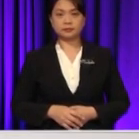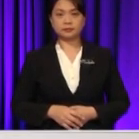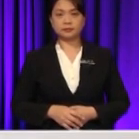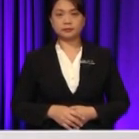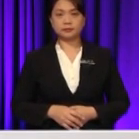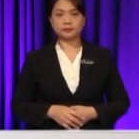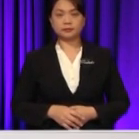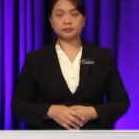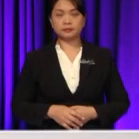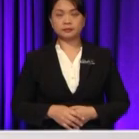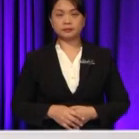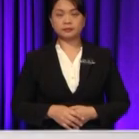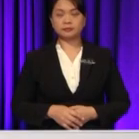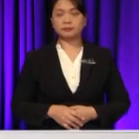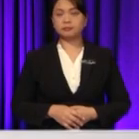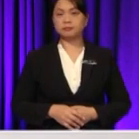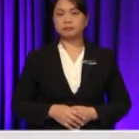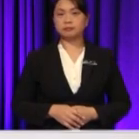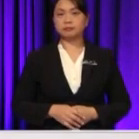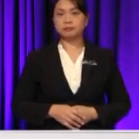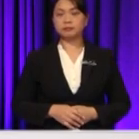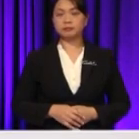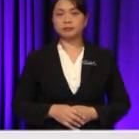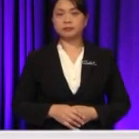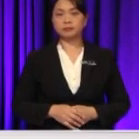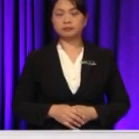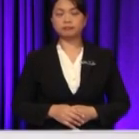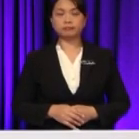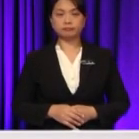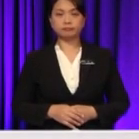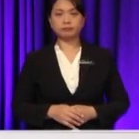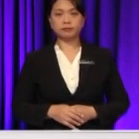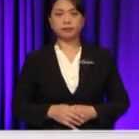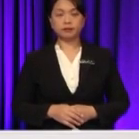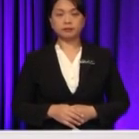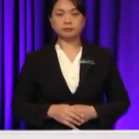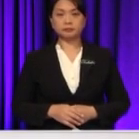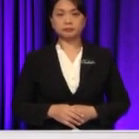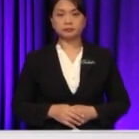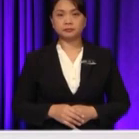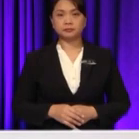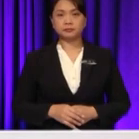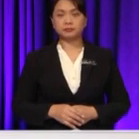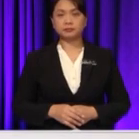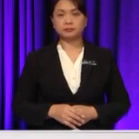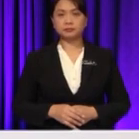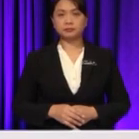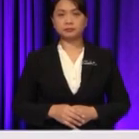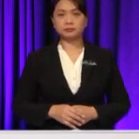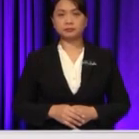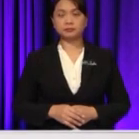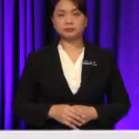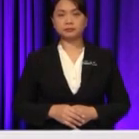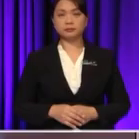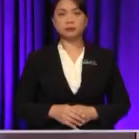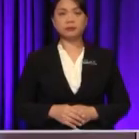mom is also a good cook, and she knows exactly how I like my food. Hence, it will definitely taste better than eating at a restaurant. But let's identify